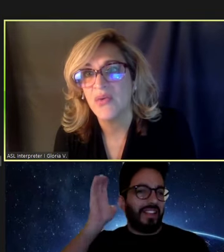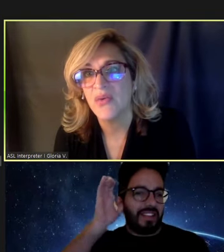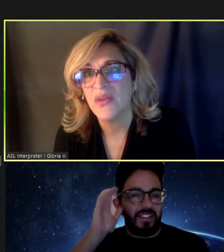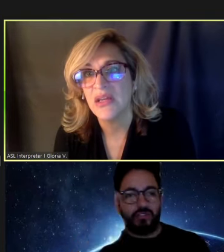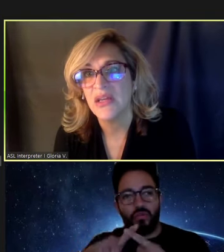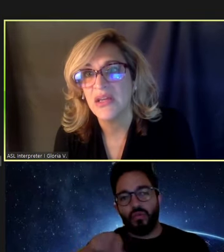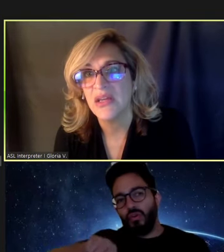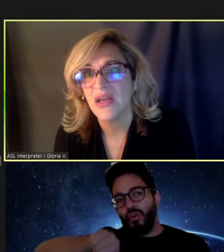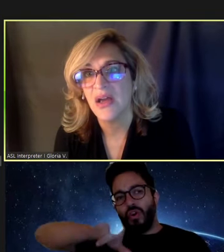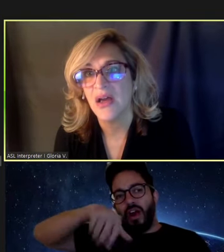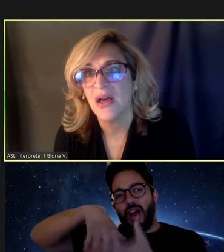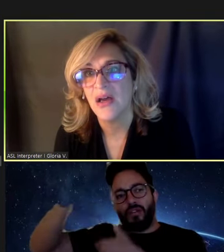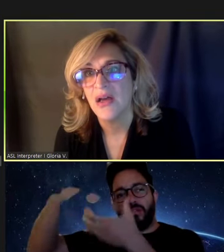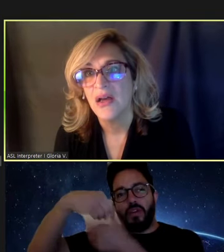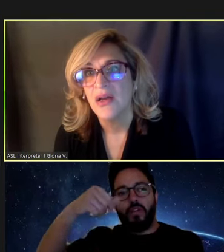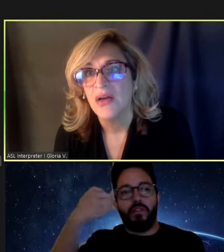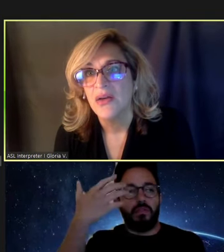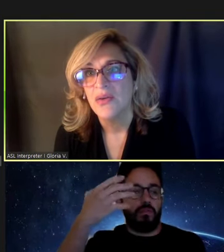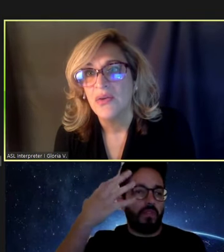about the